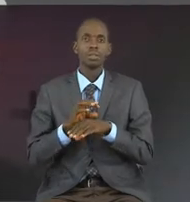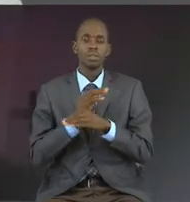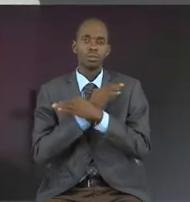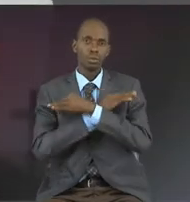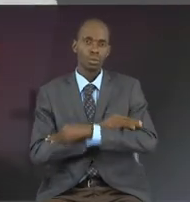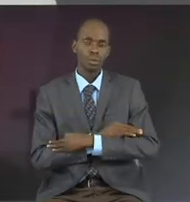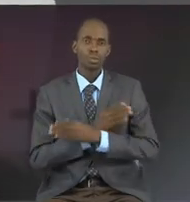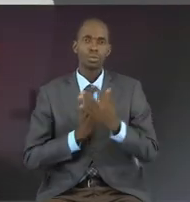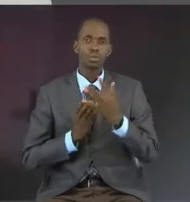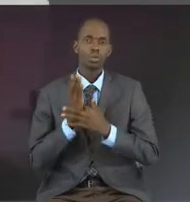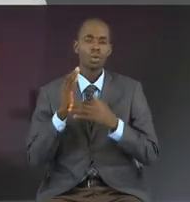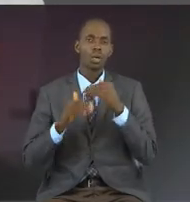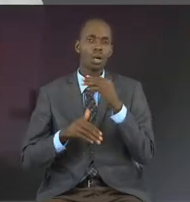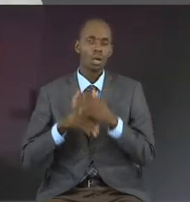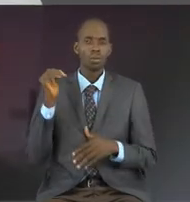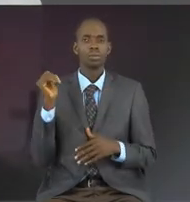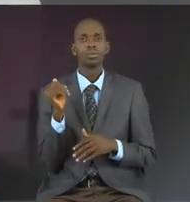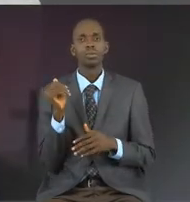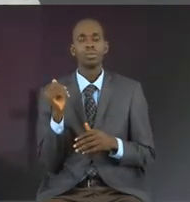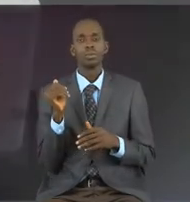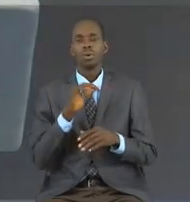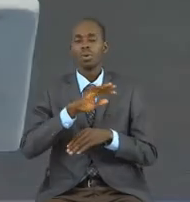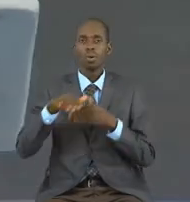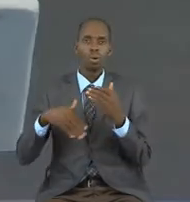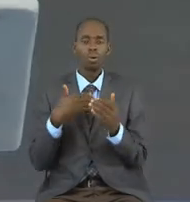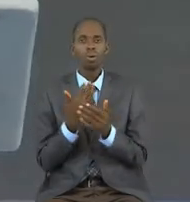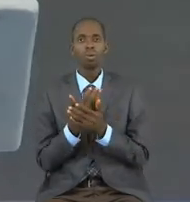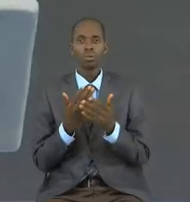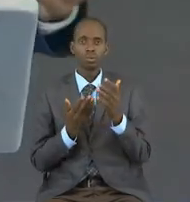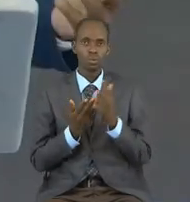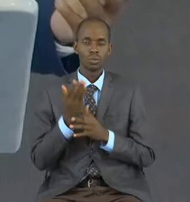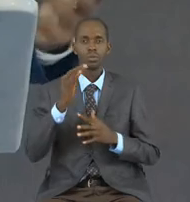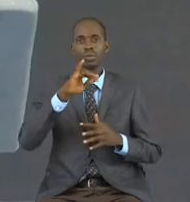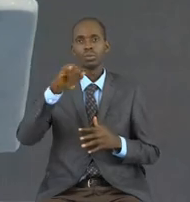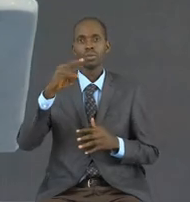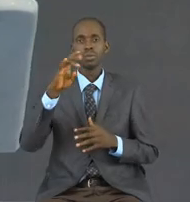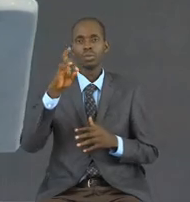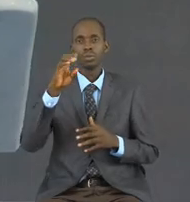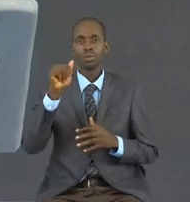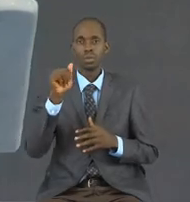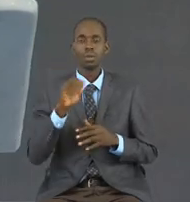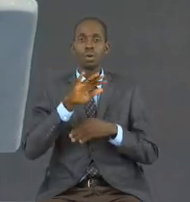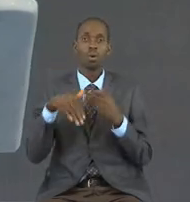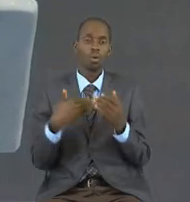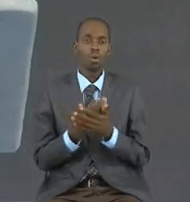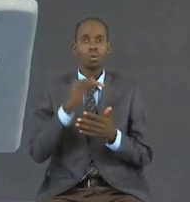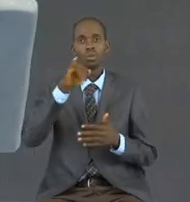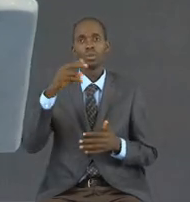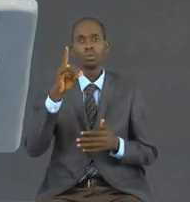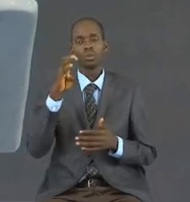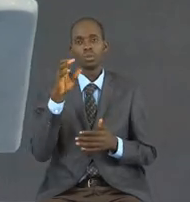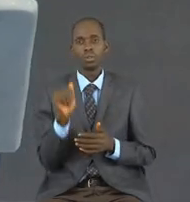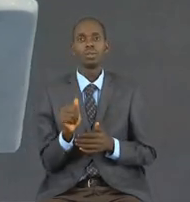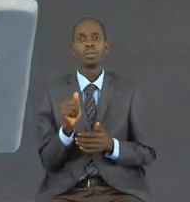Judea and Galilee and Samaria, and they were edified, walking in the fear of